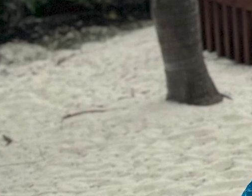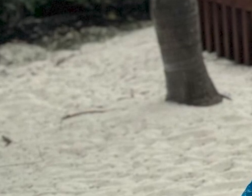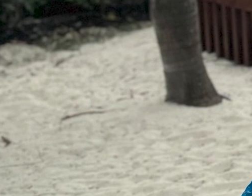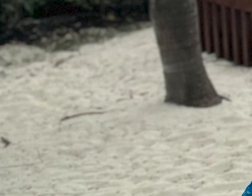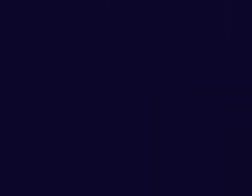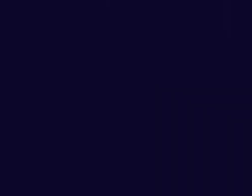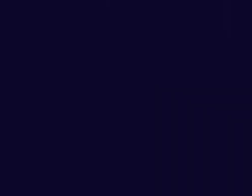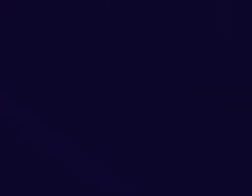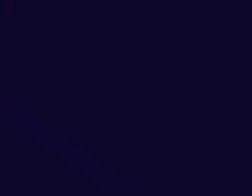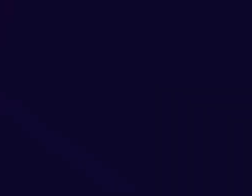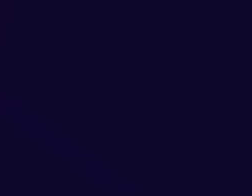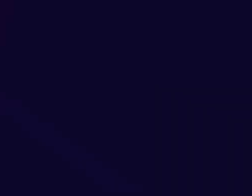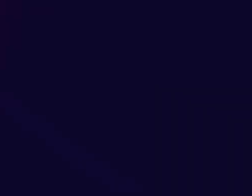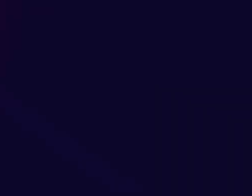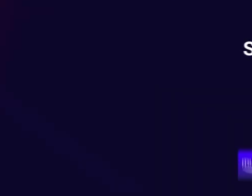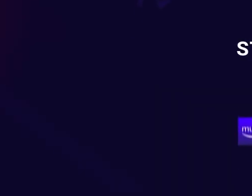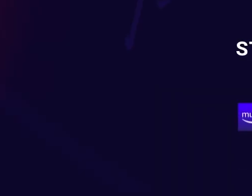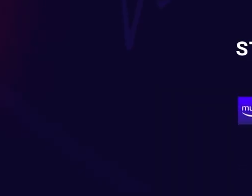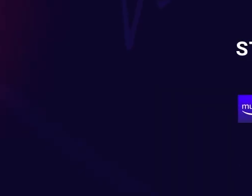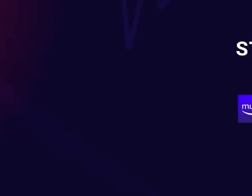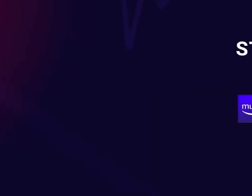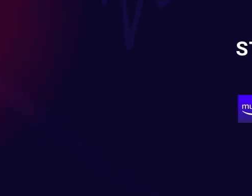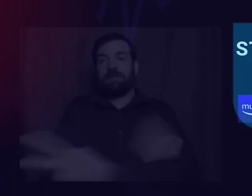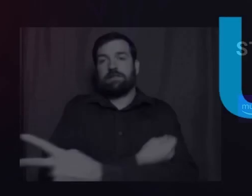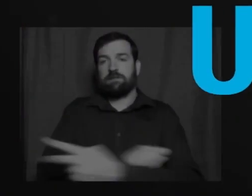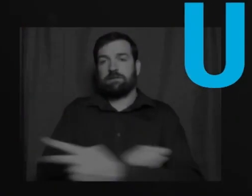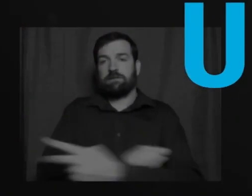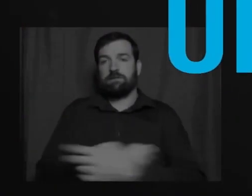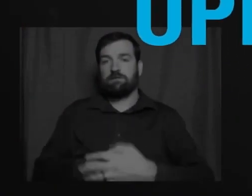he now treats.